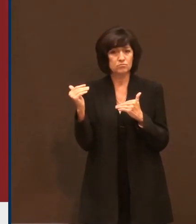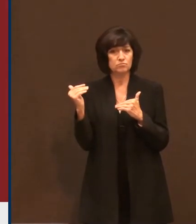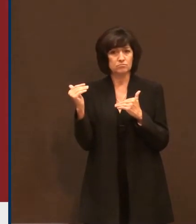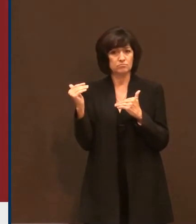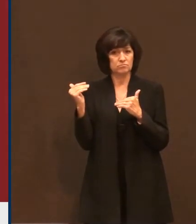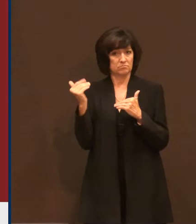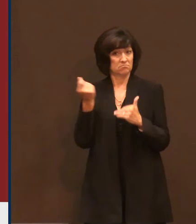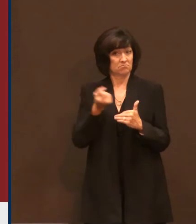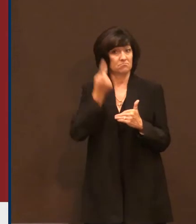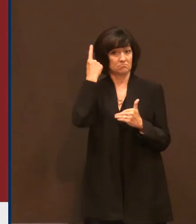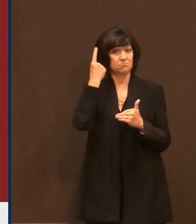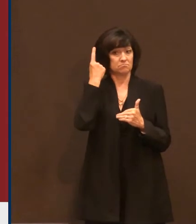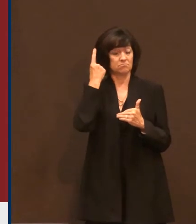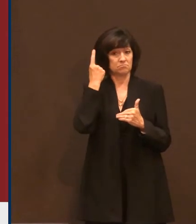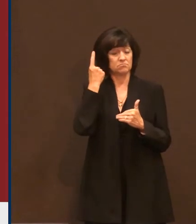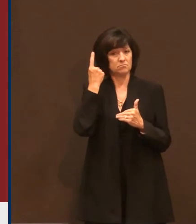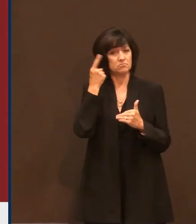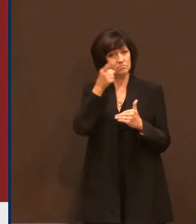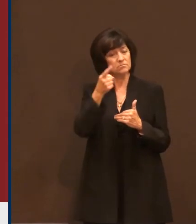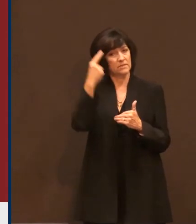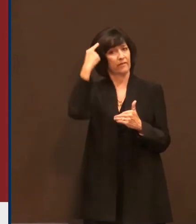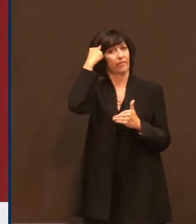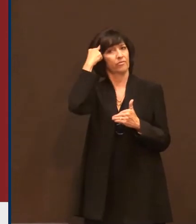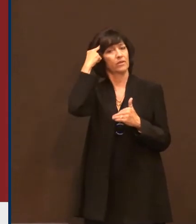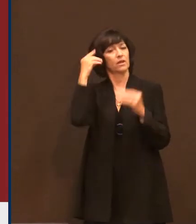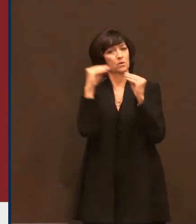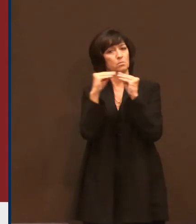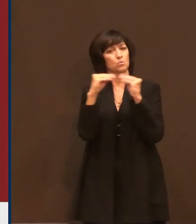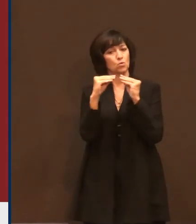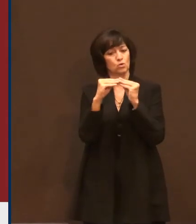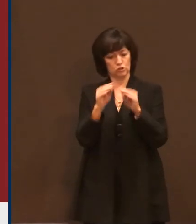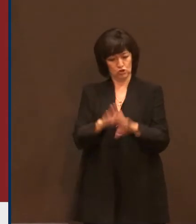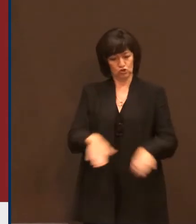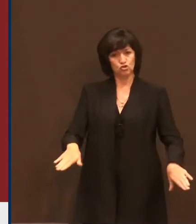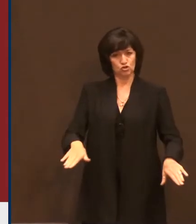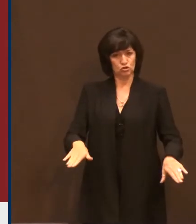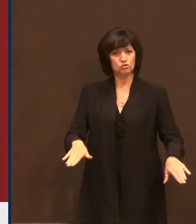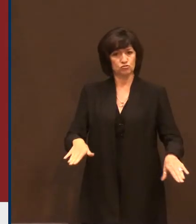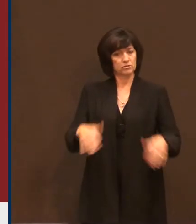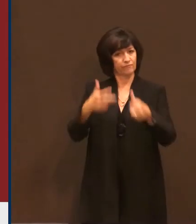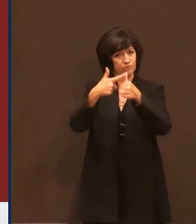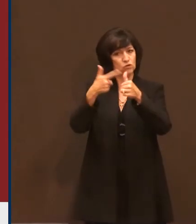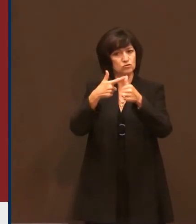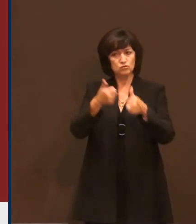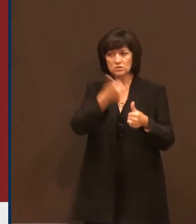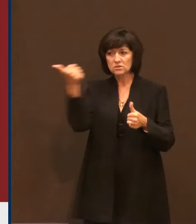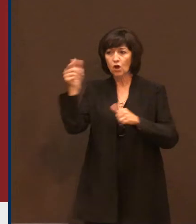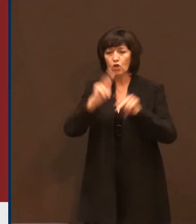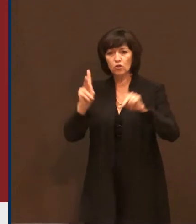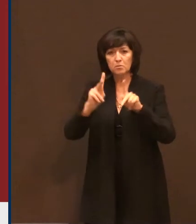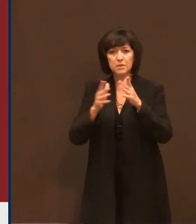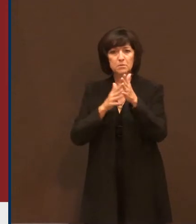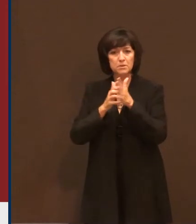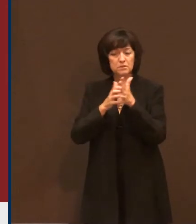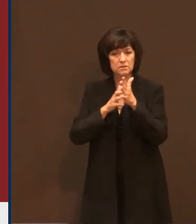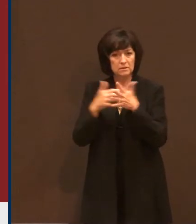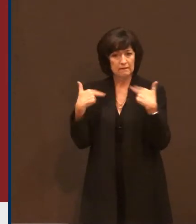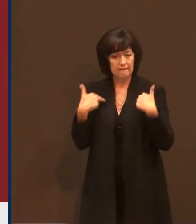our children back to school so that they don't miss another day of in-person instruction. Face coverings work.